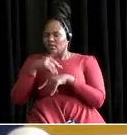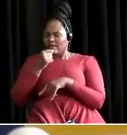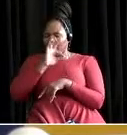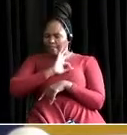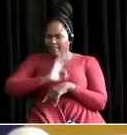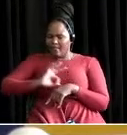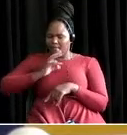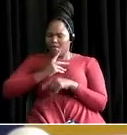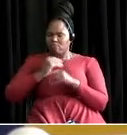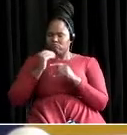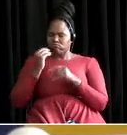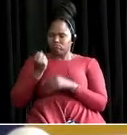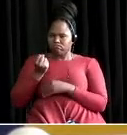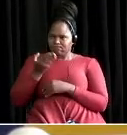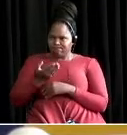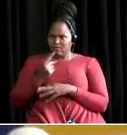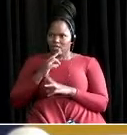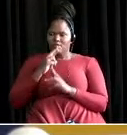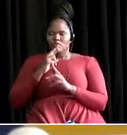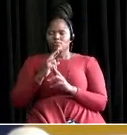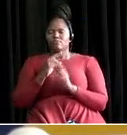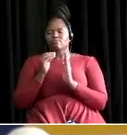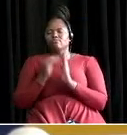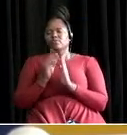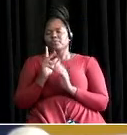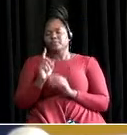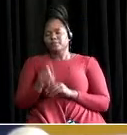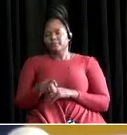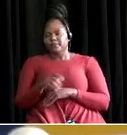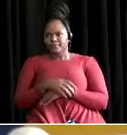has tabled the report. Thank you.